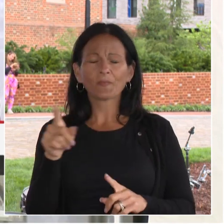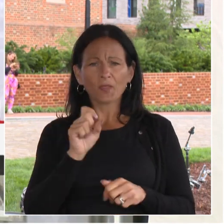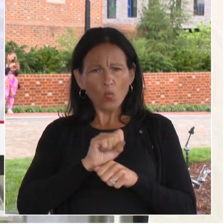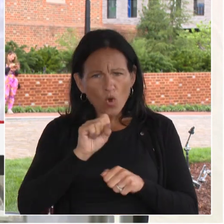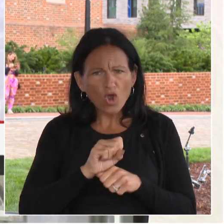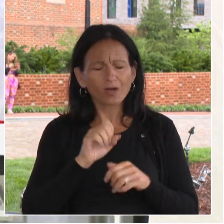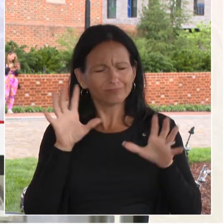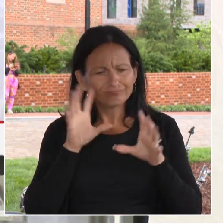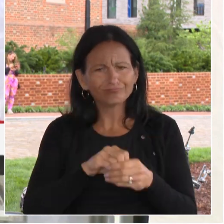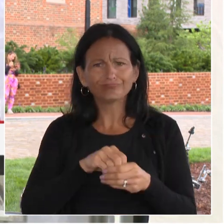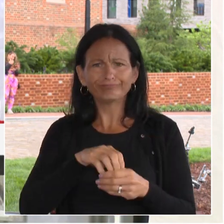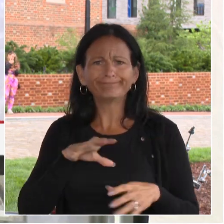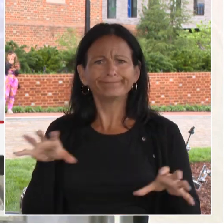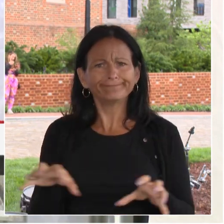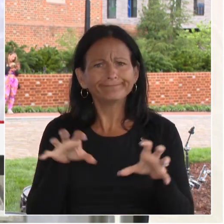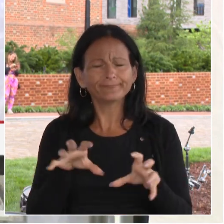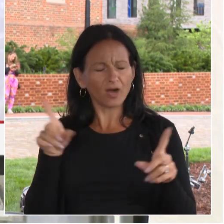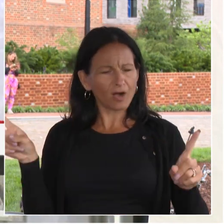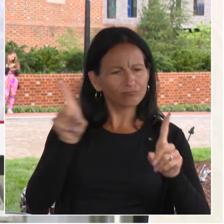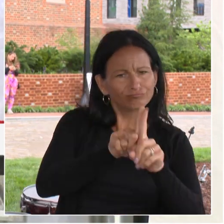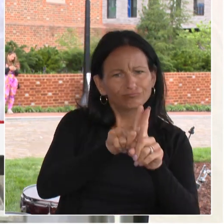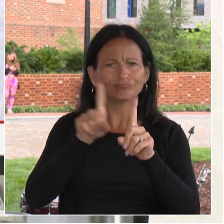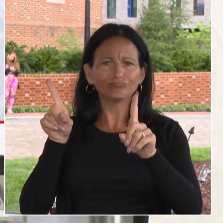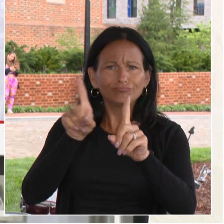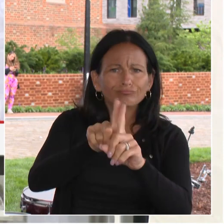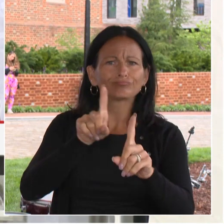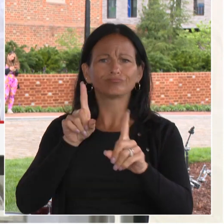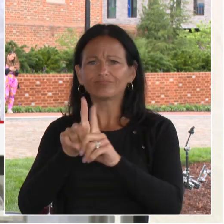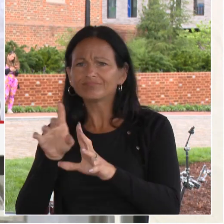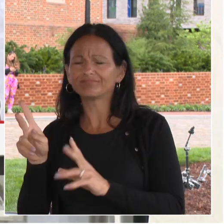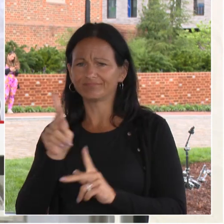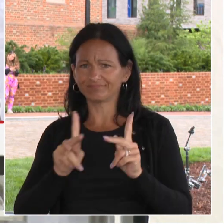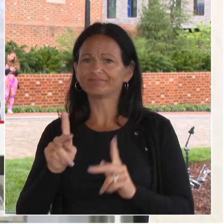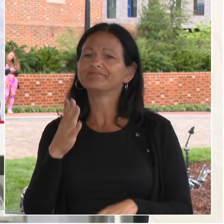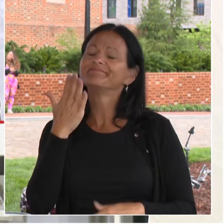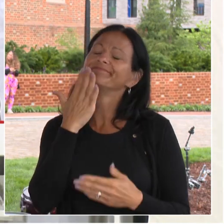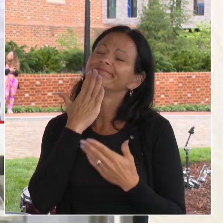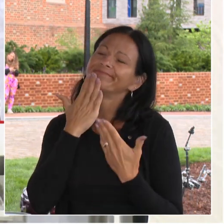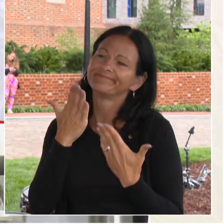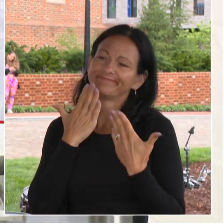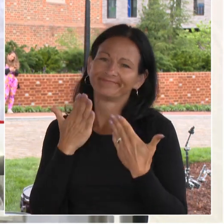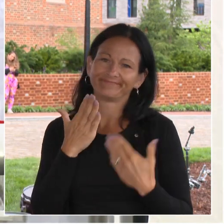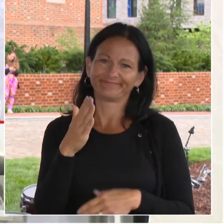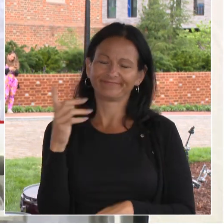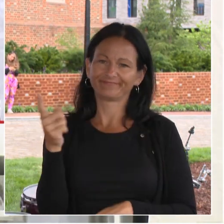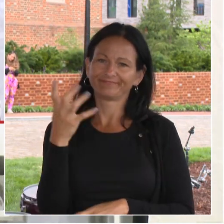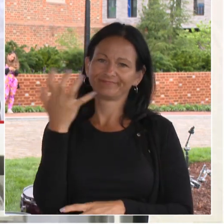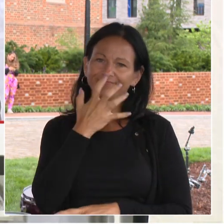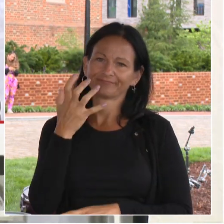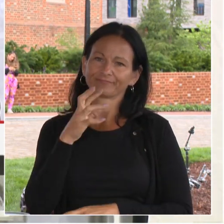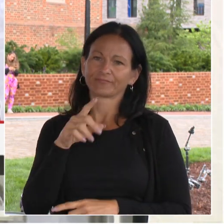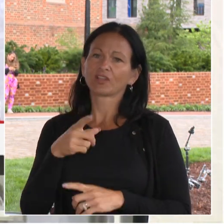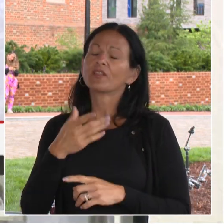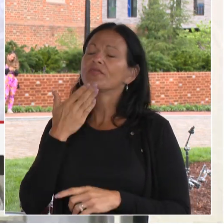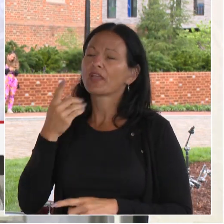I do without Todd. And I just want to thank Todd for everything he does for Roadside and what he's done for me